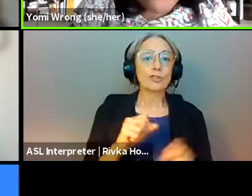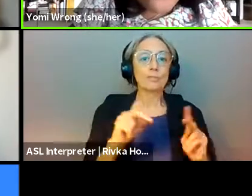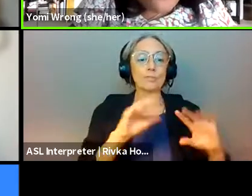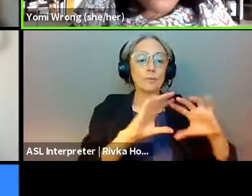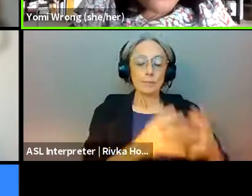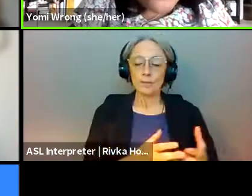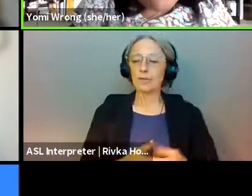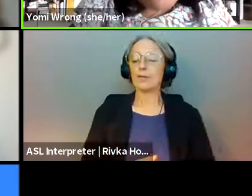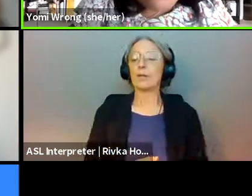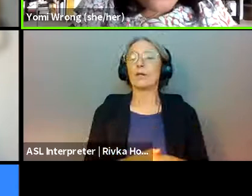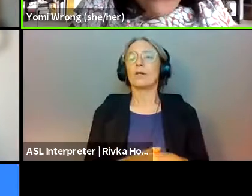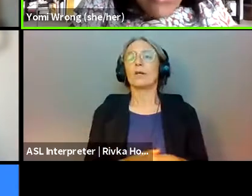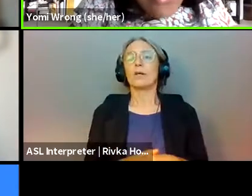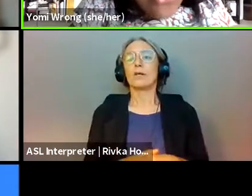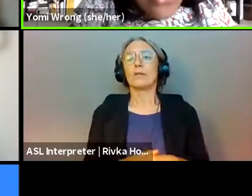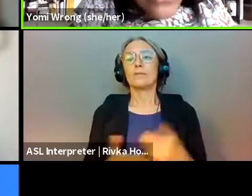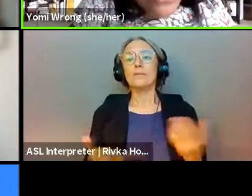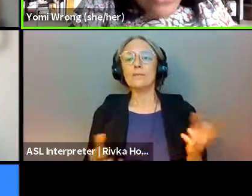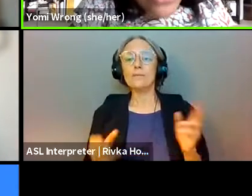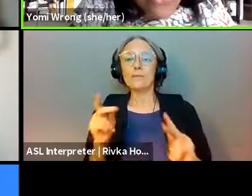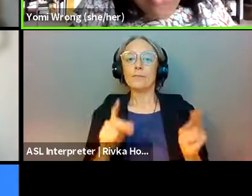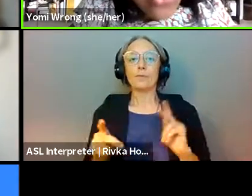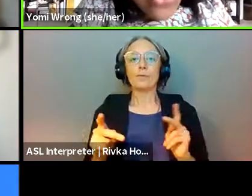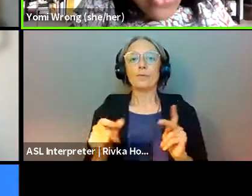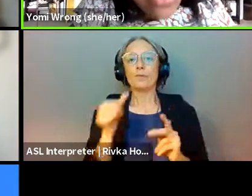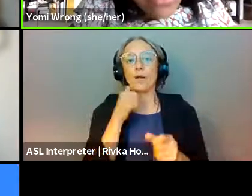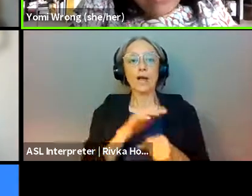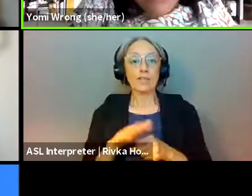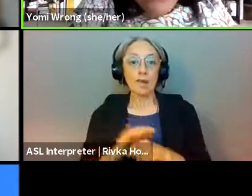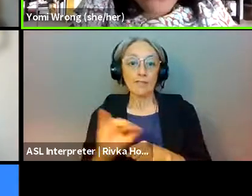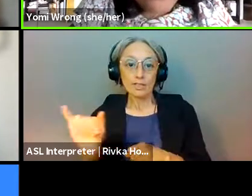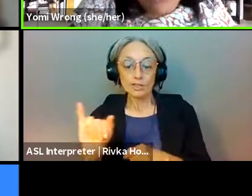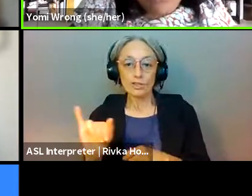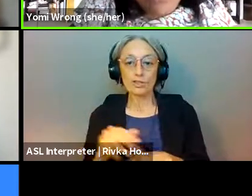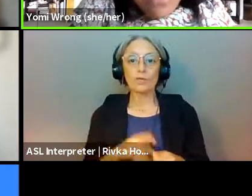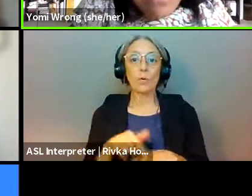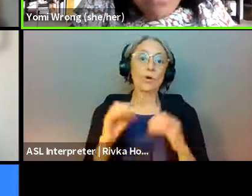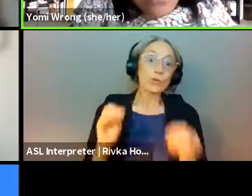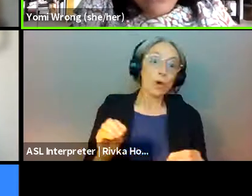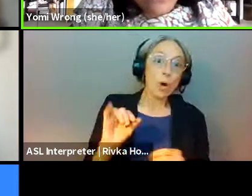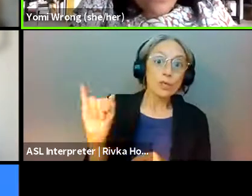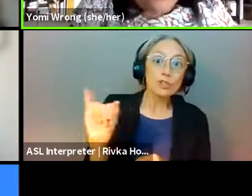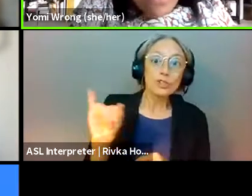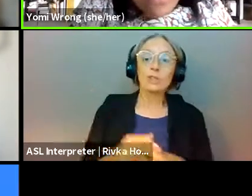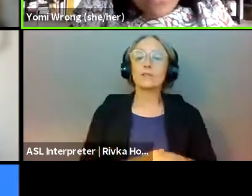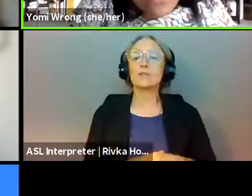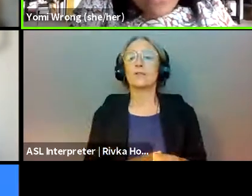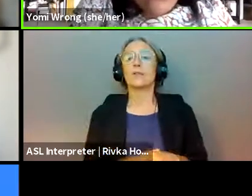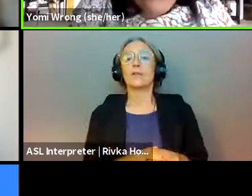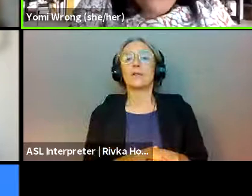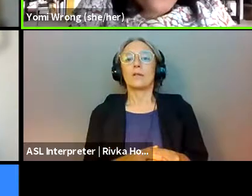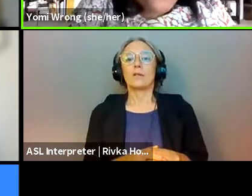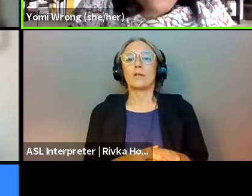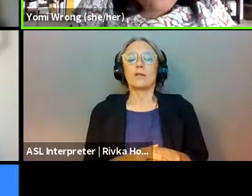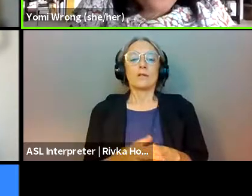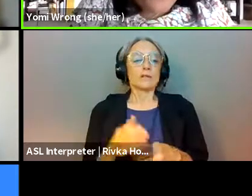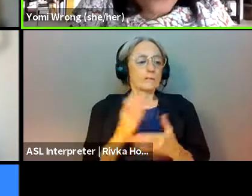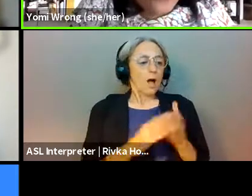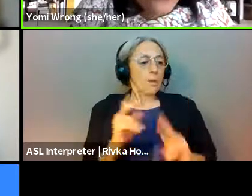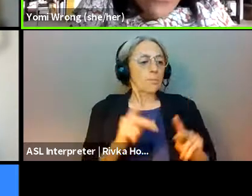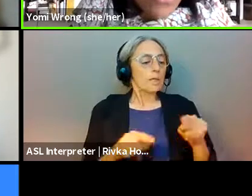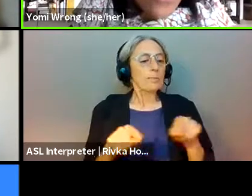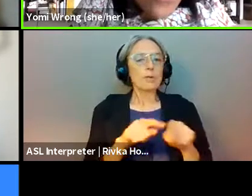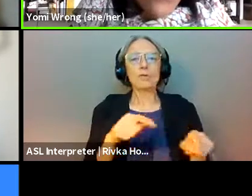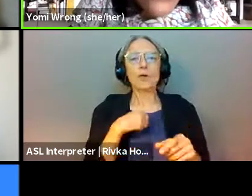for people who are underinsured or uninsured, people who do not have access to